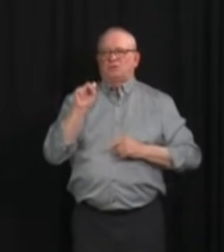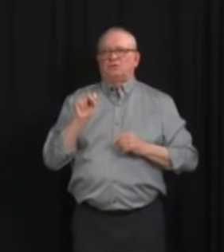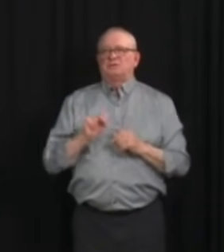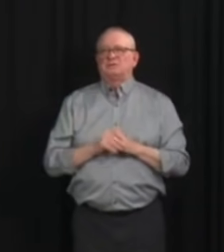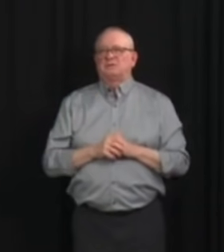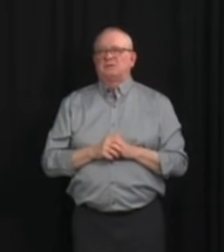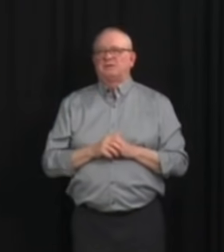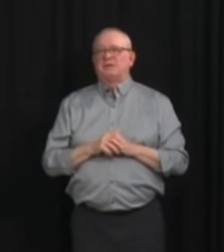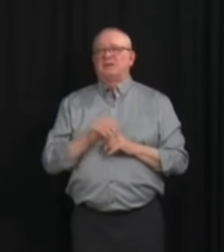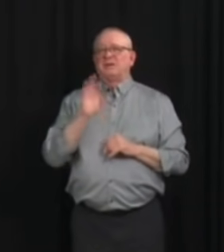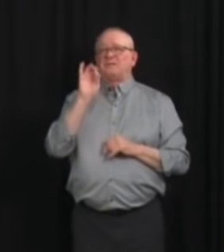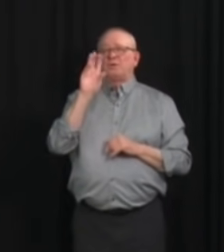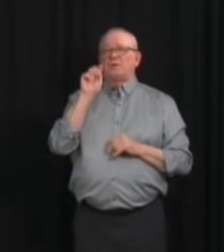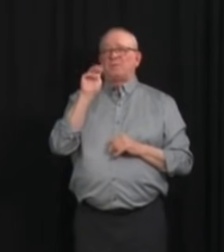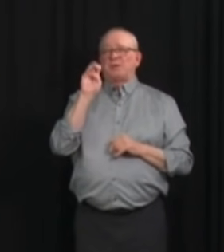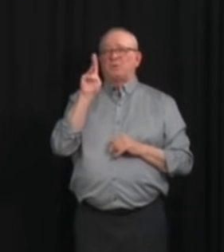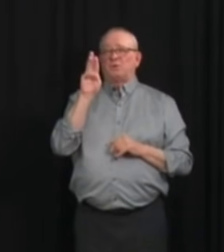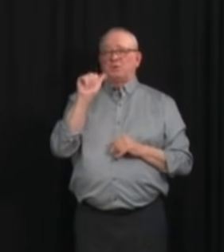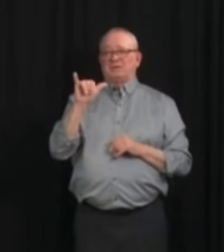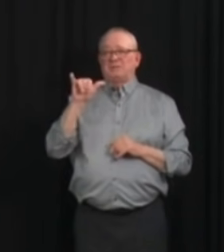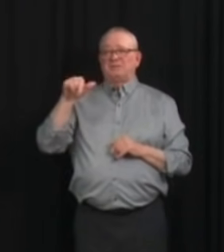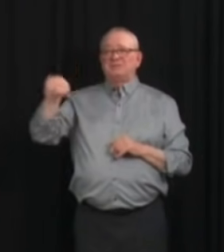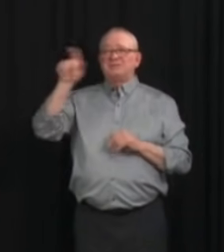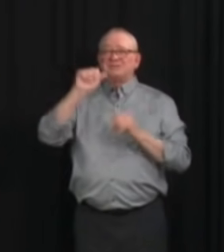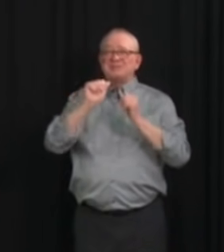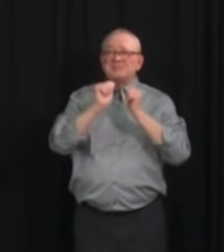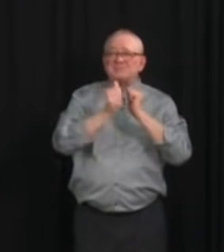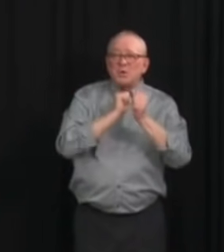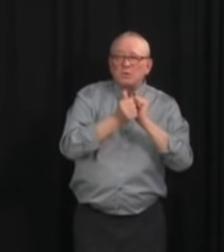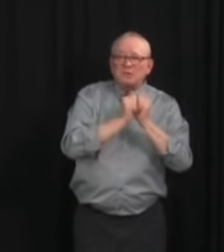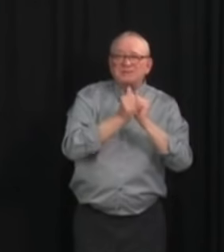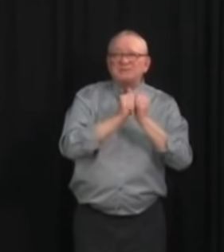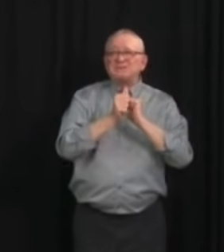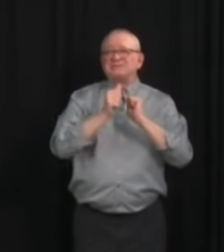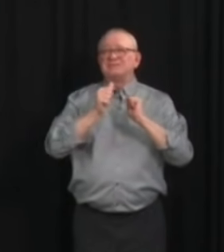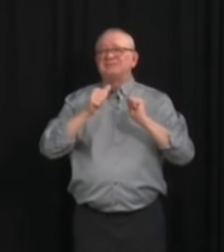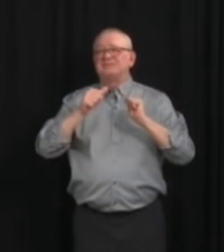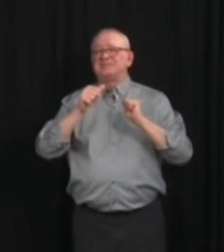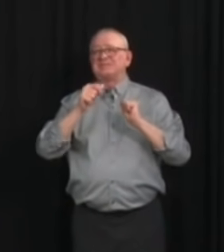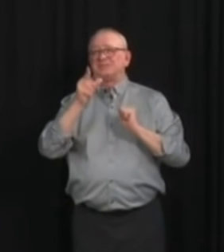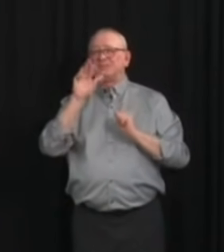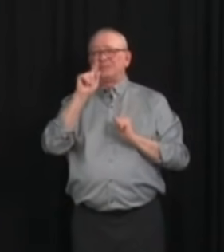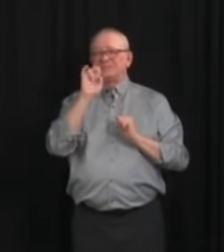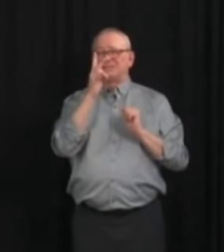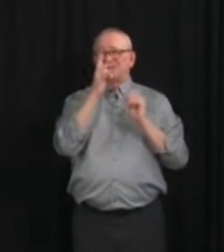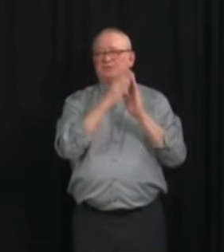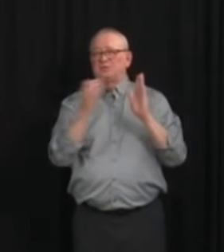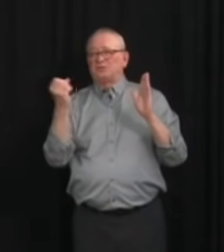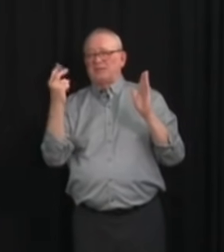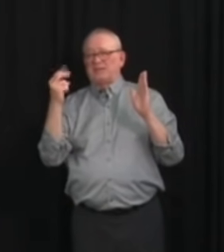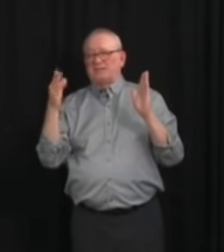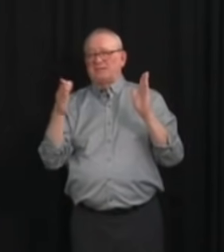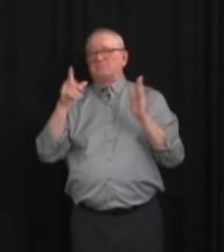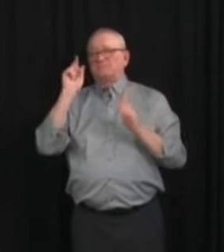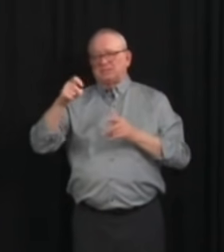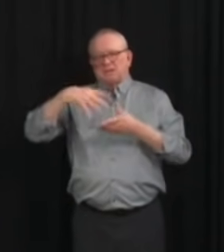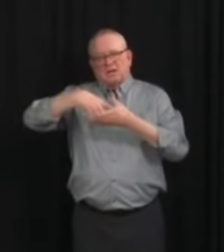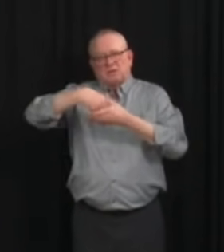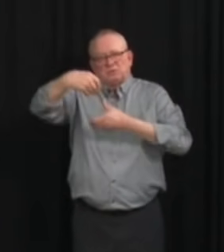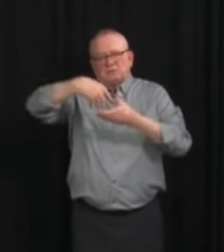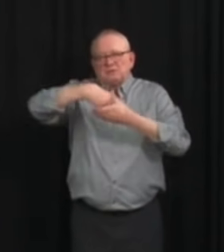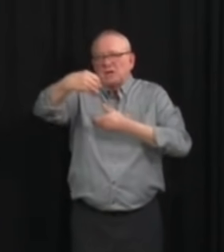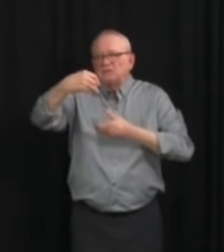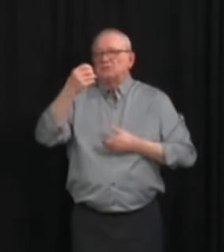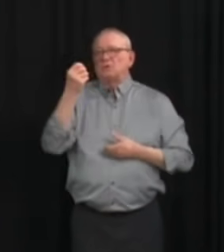and performance activities for those ages are now required to either take place outdoors or be paused in Fort McMurray